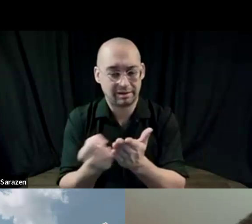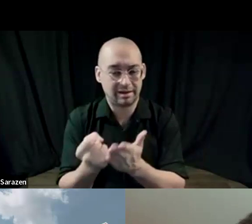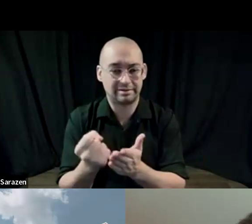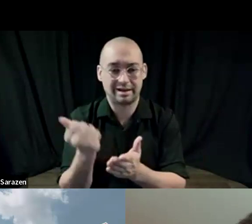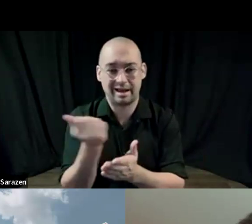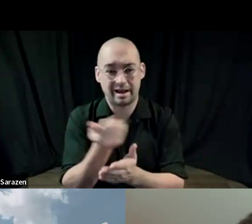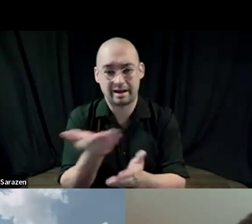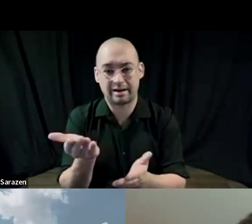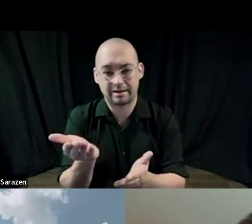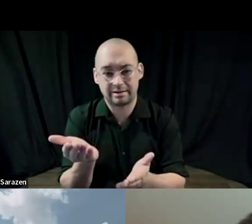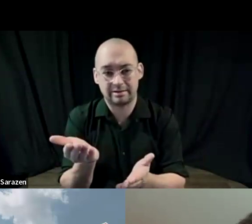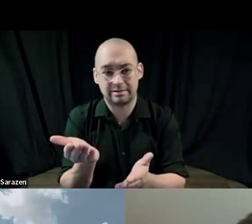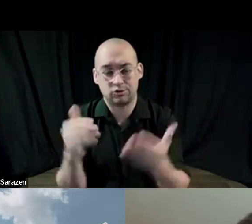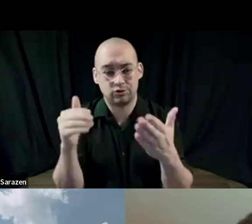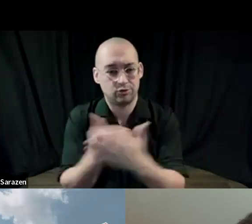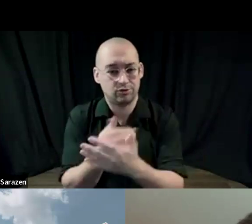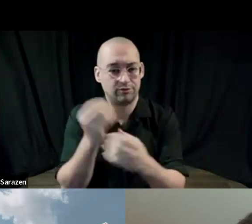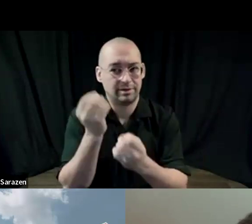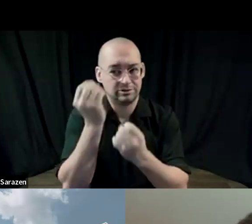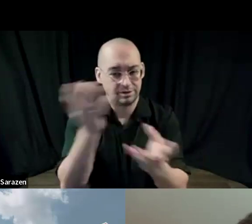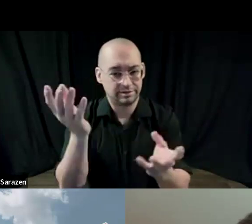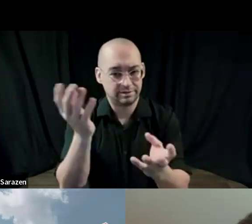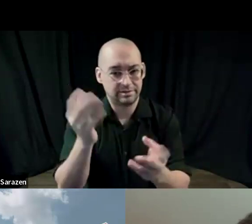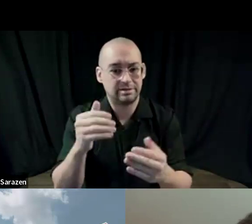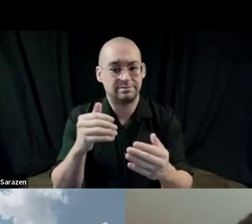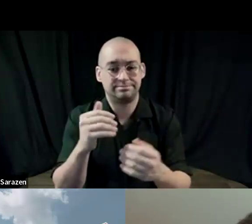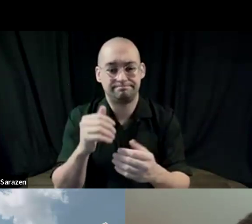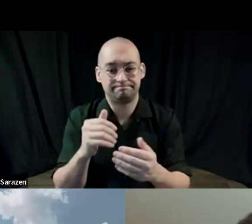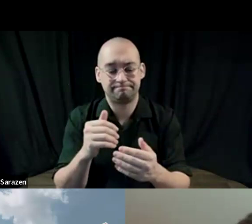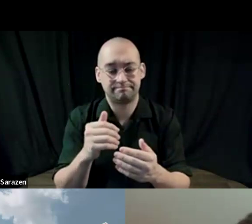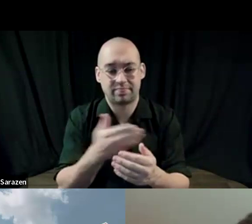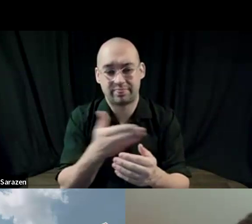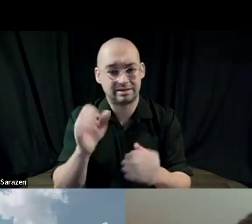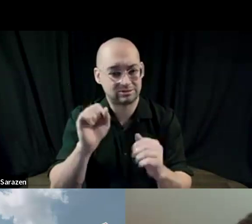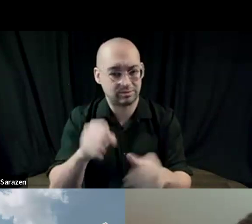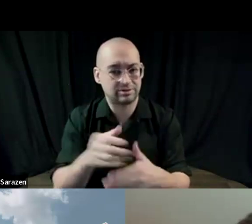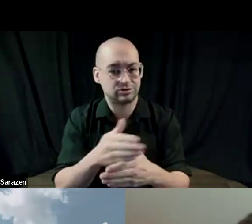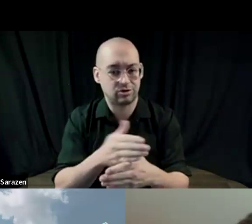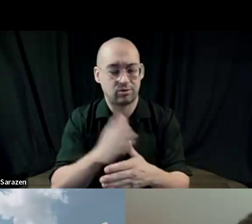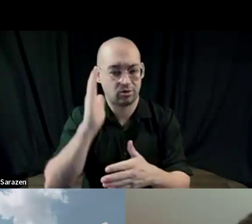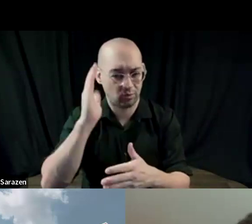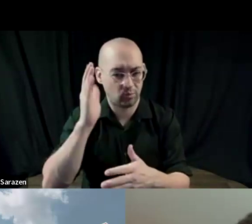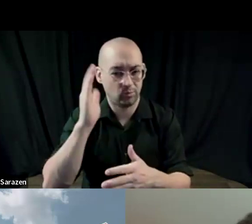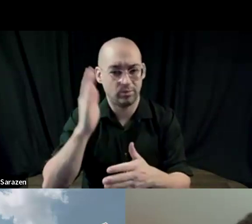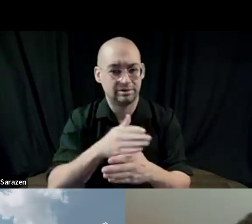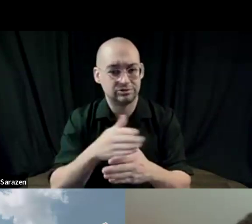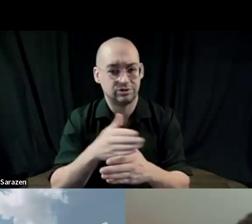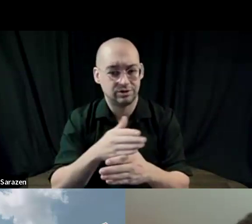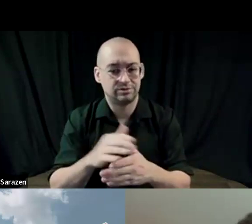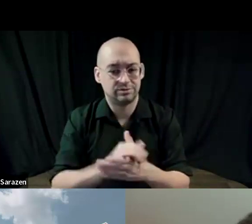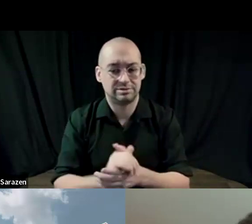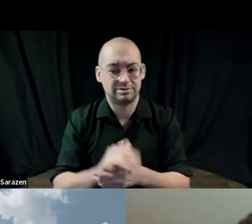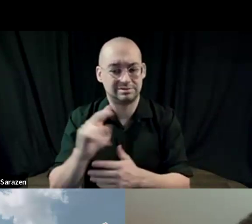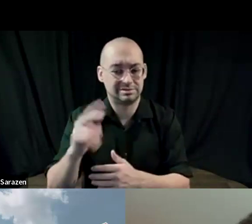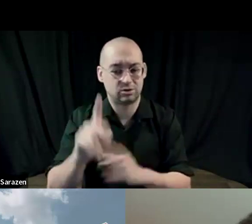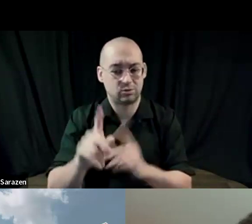any new information or any ideas that shows where we can help, we will do that. The second question that